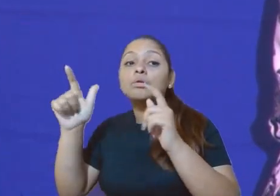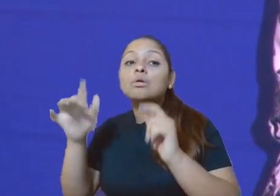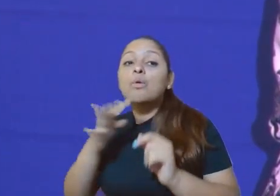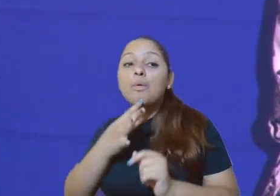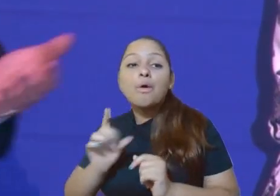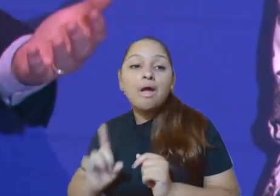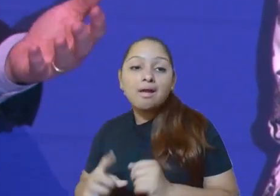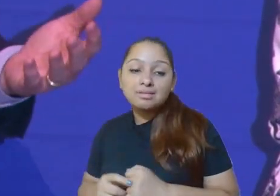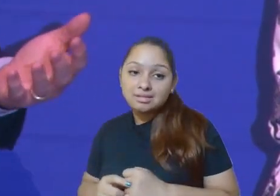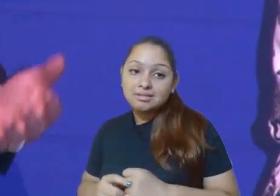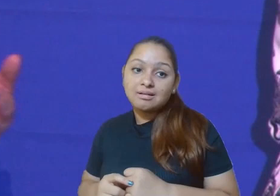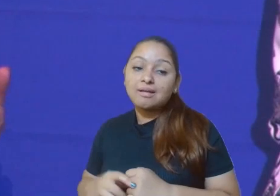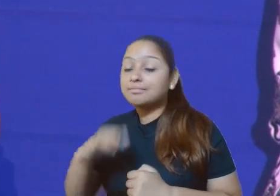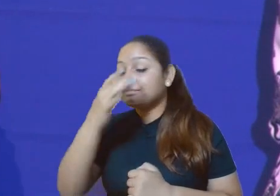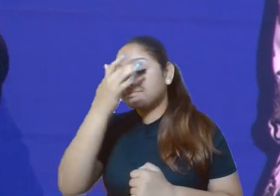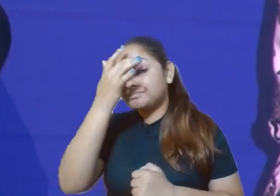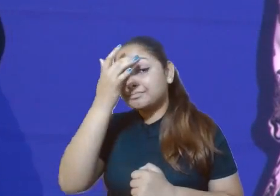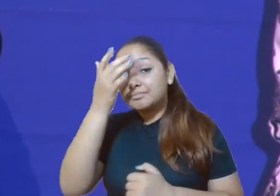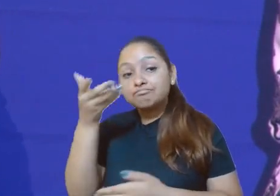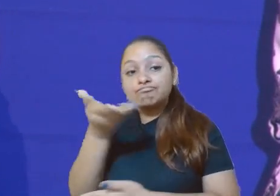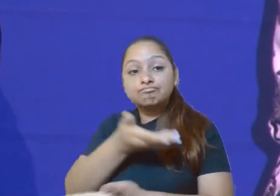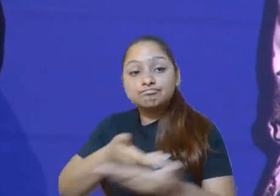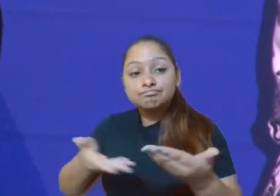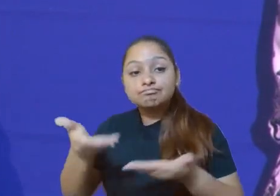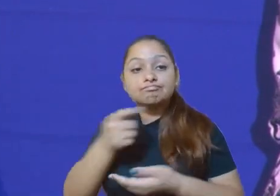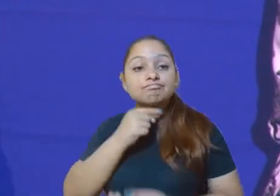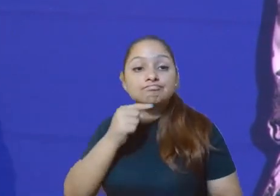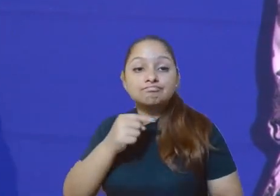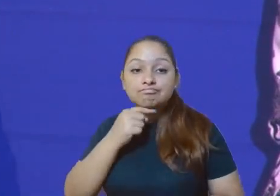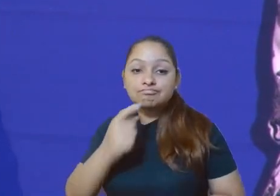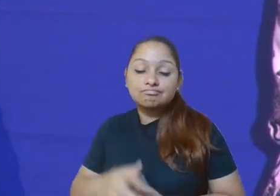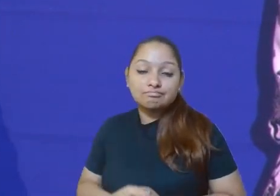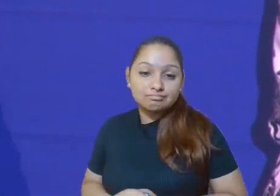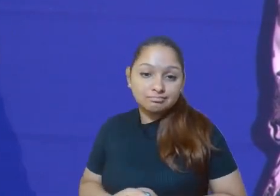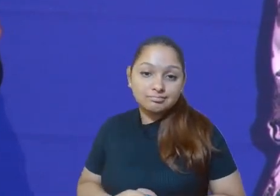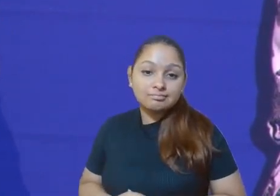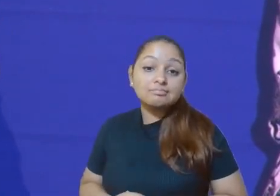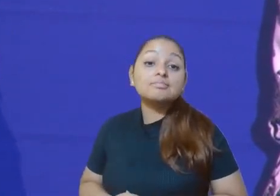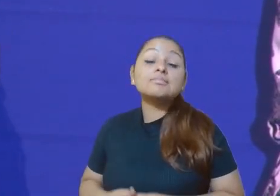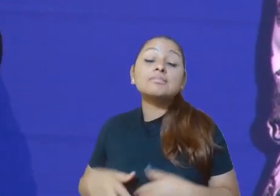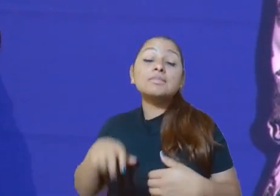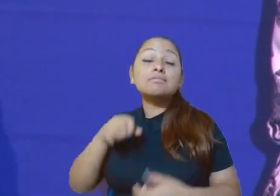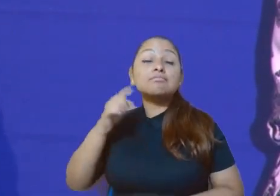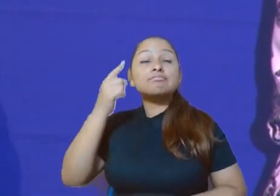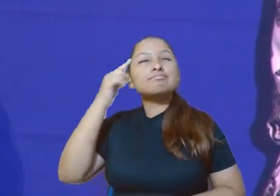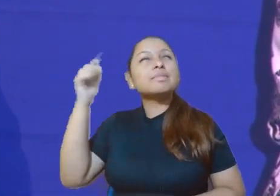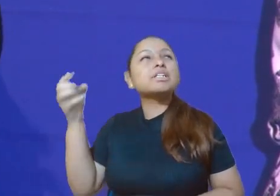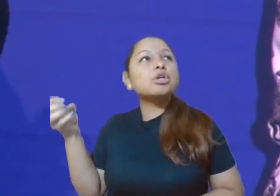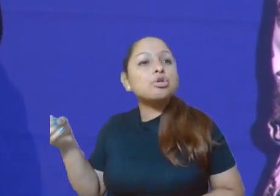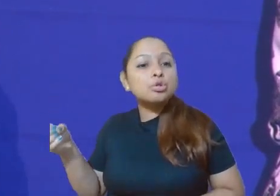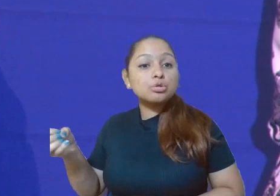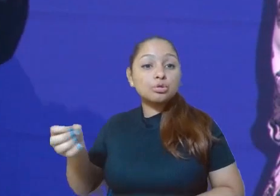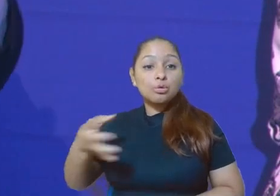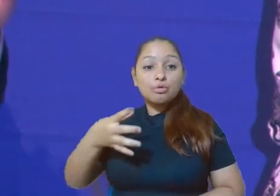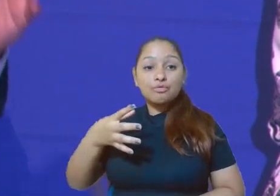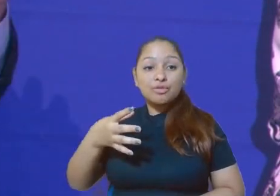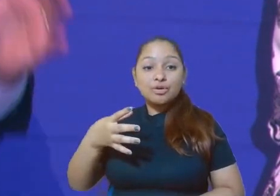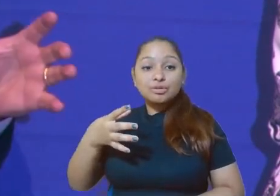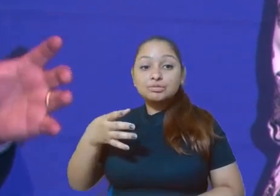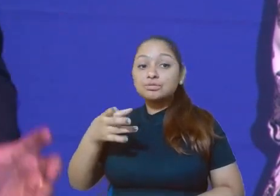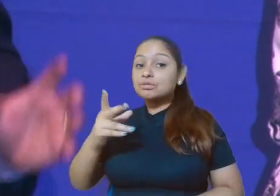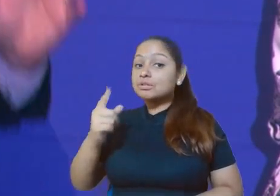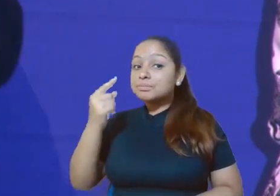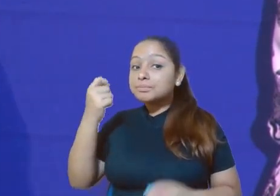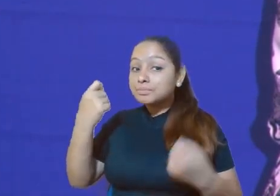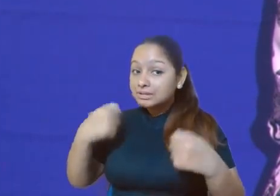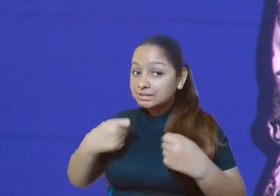the beneficial effects that we are mentioning this morning. So when we think about innovation of this measure,